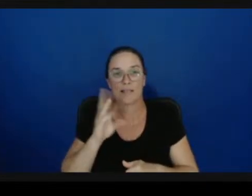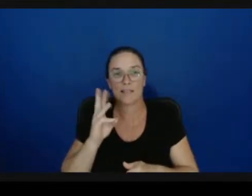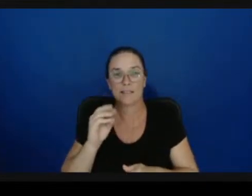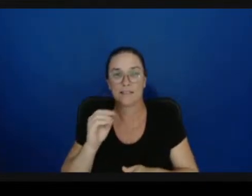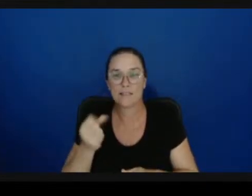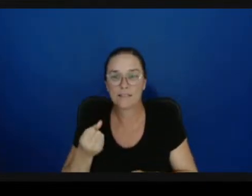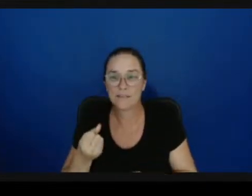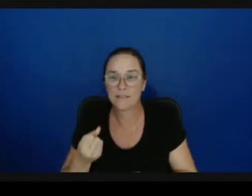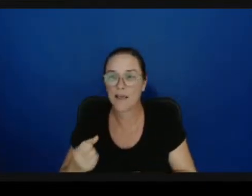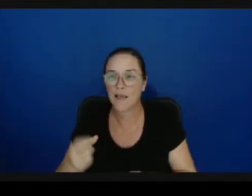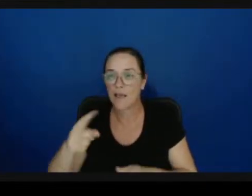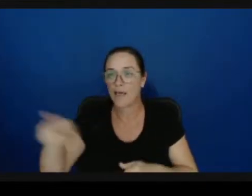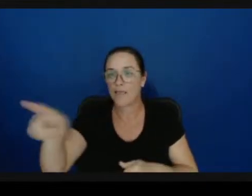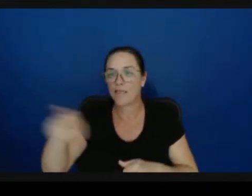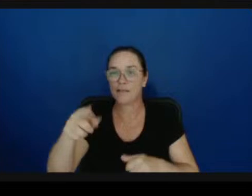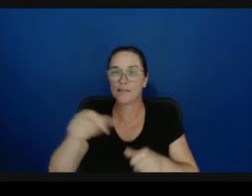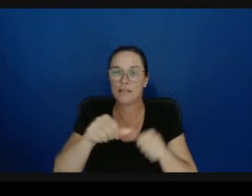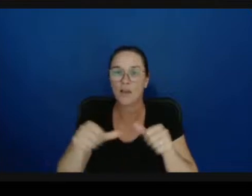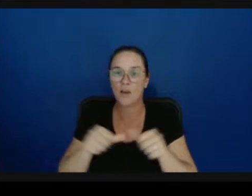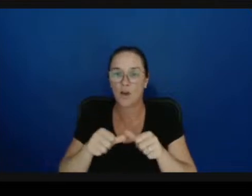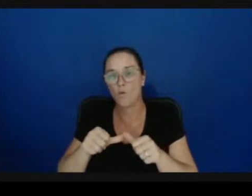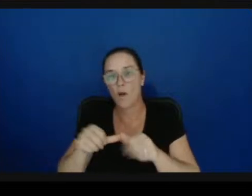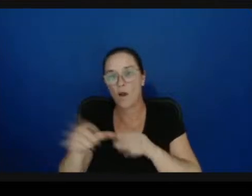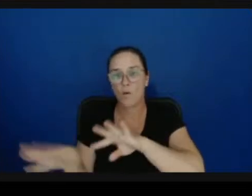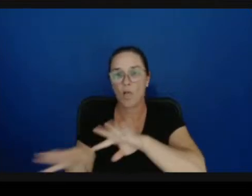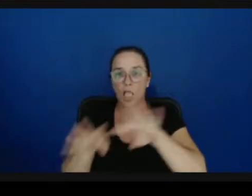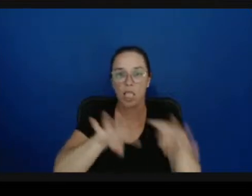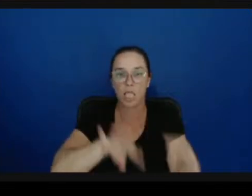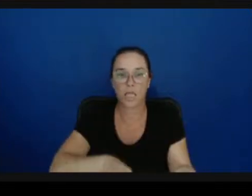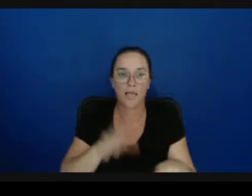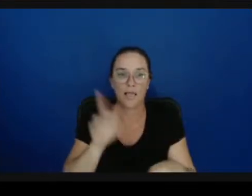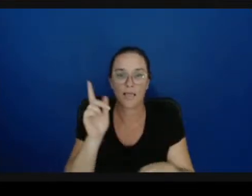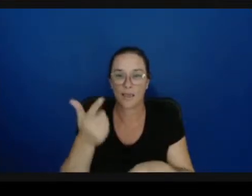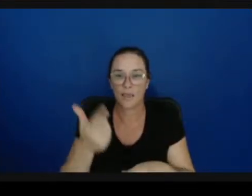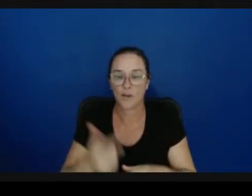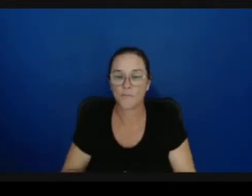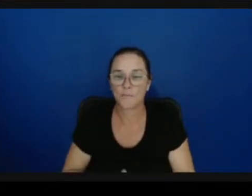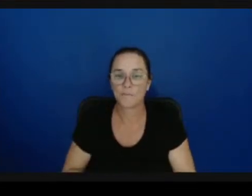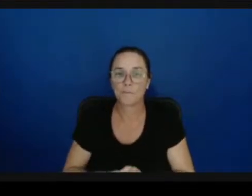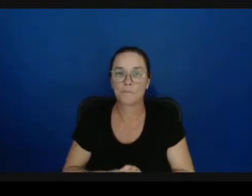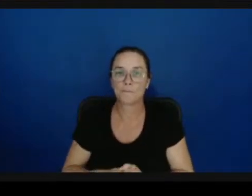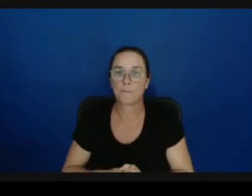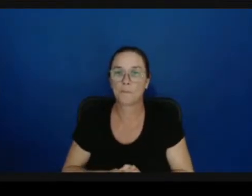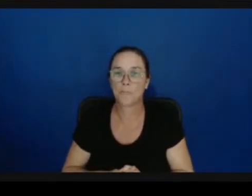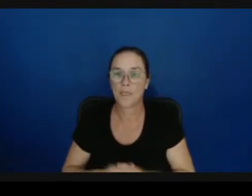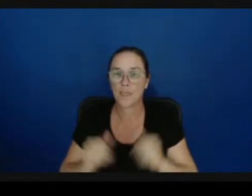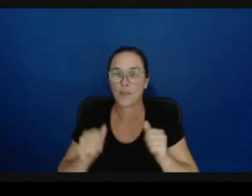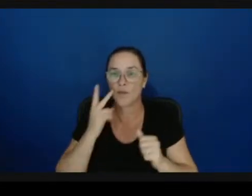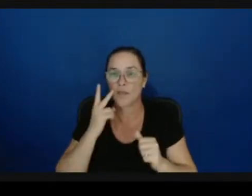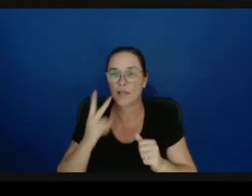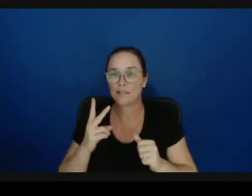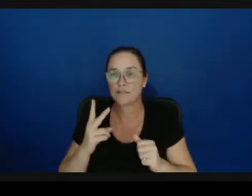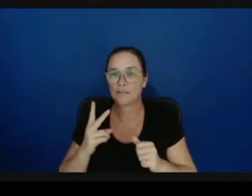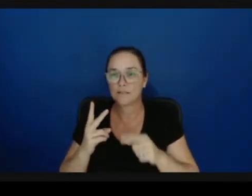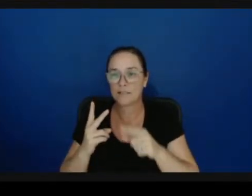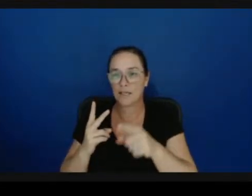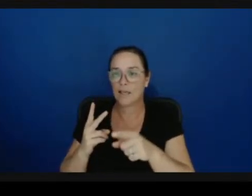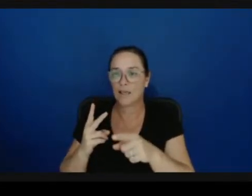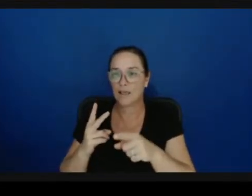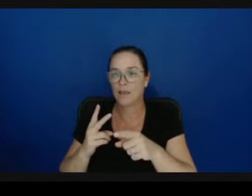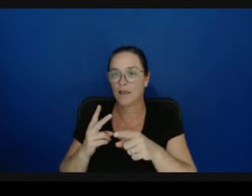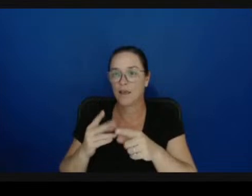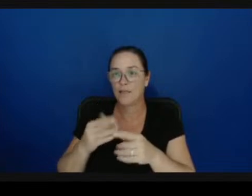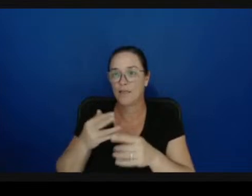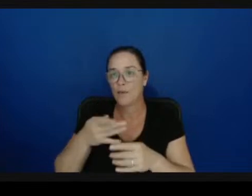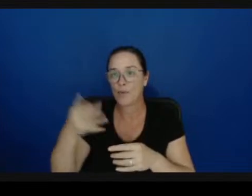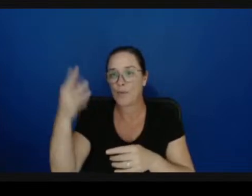See here, this is the area where the lava river is going to flow down over the crater wall. So here's what it looks like before all of that happens. You see the lowest segment of fissure steaming, but no